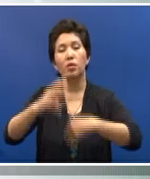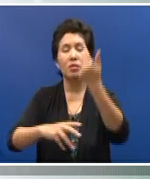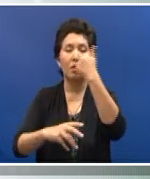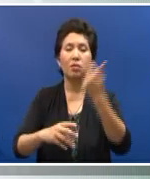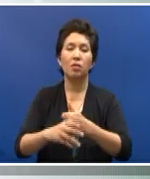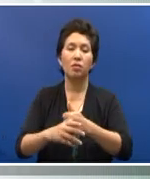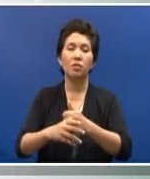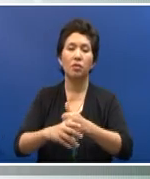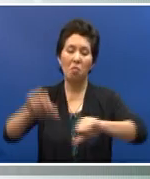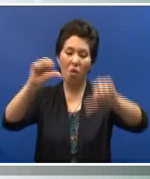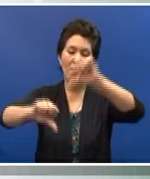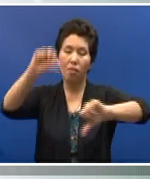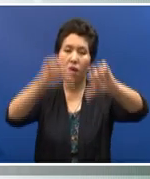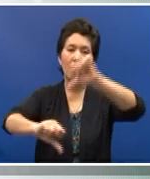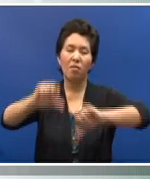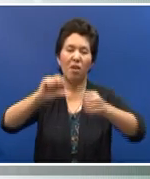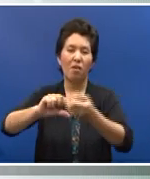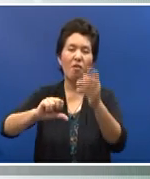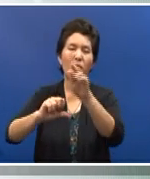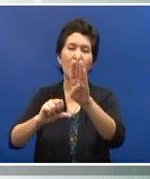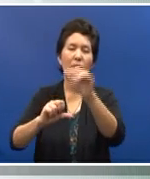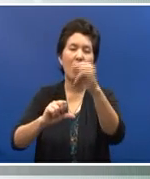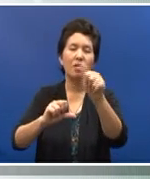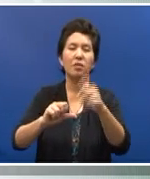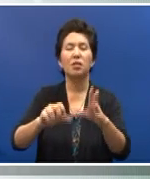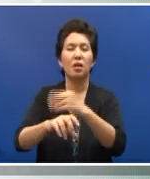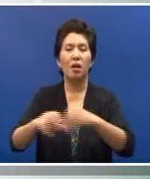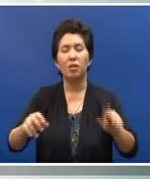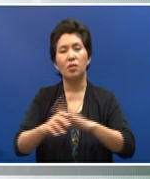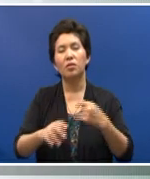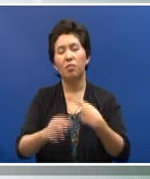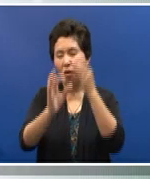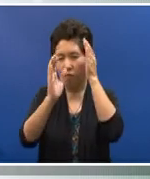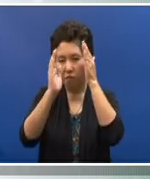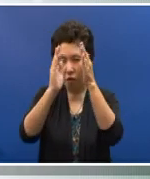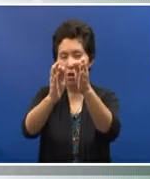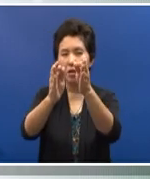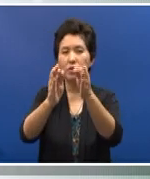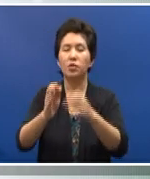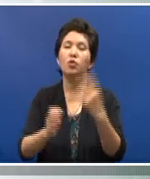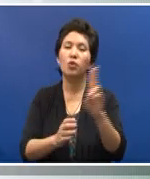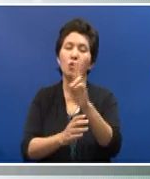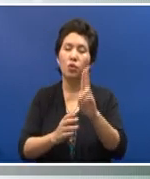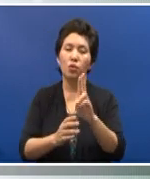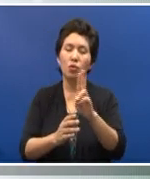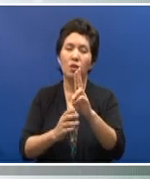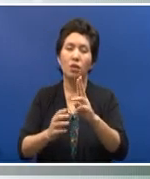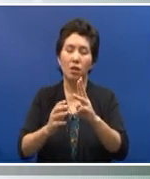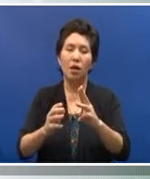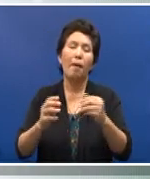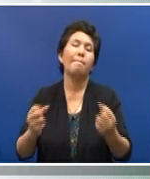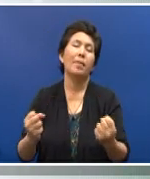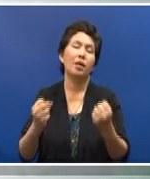the chemical fertilizers. Okay, as compared previously, whereby just focus on using human or animal